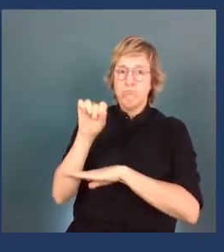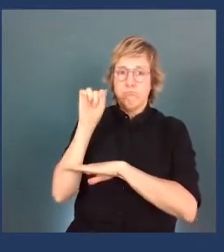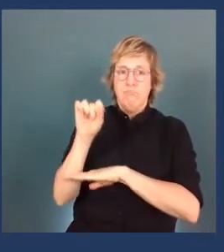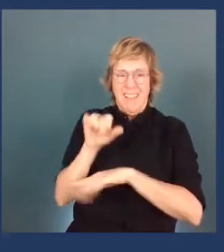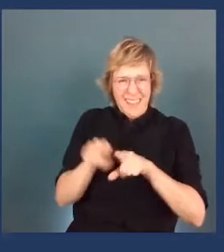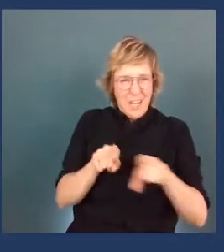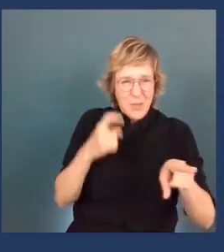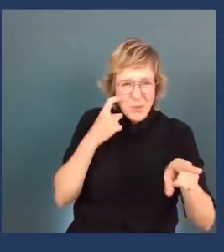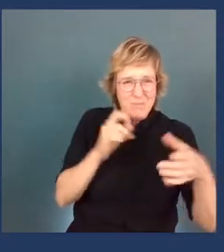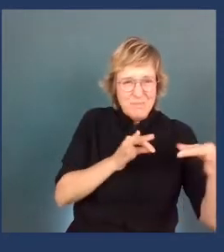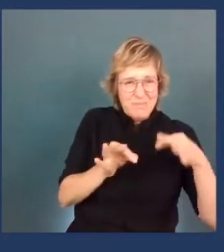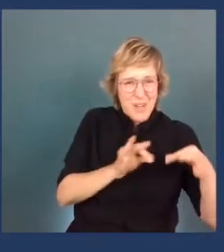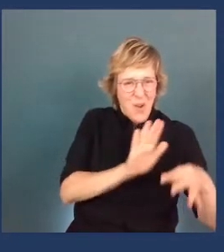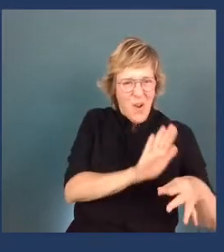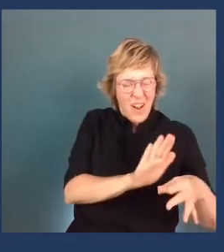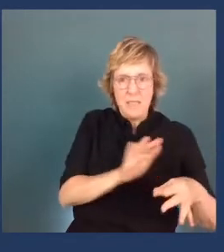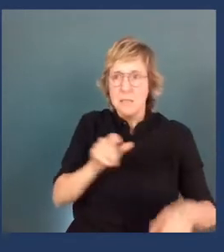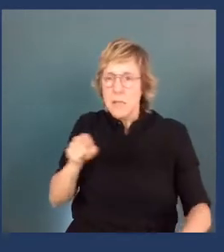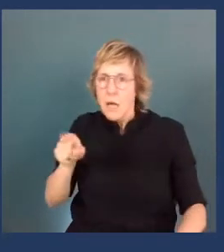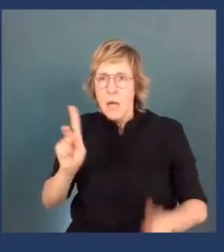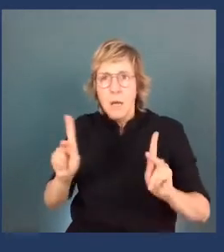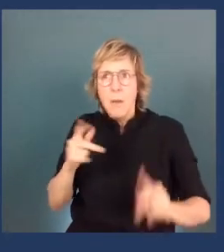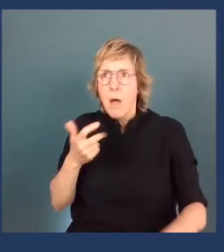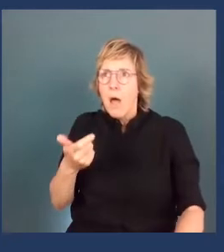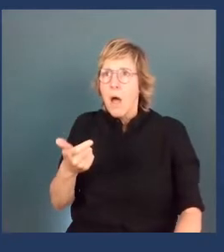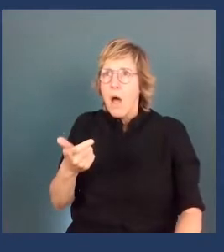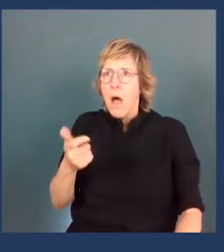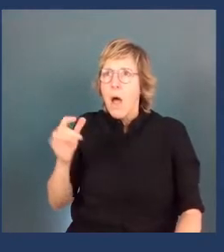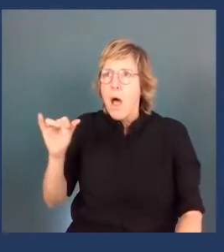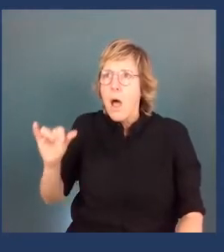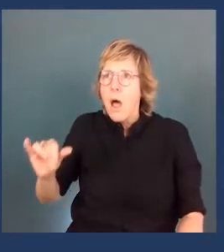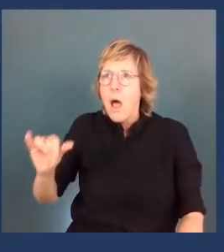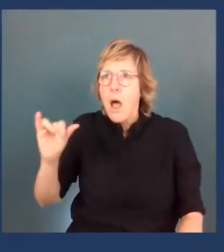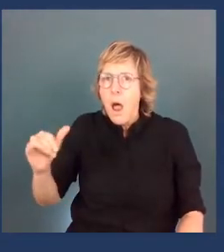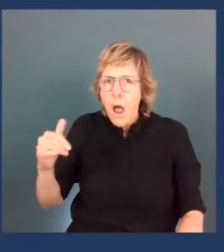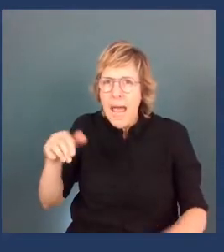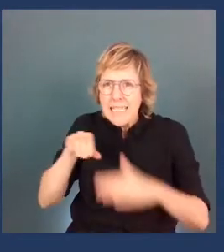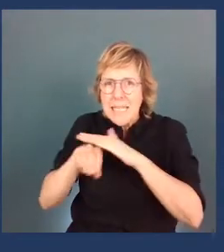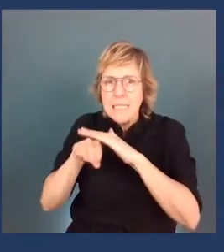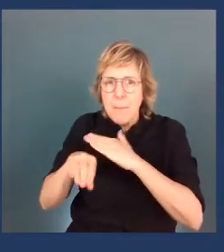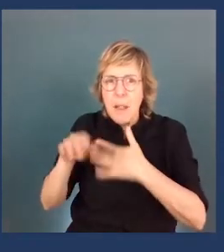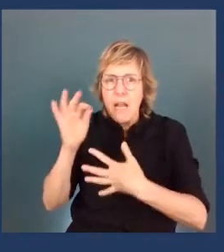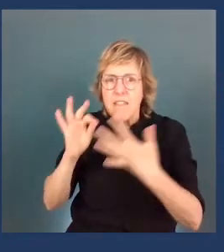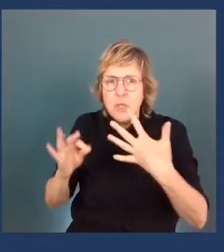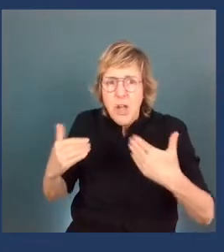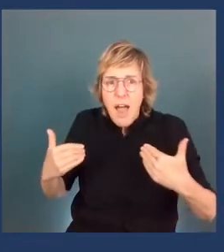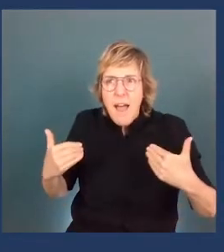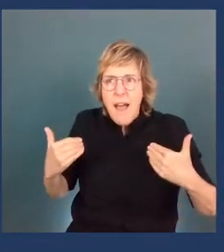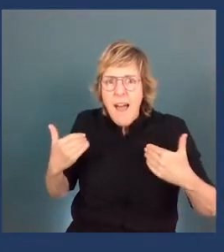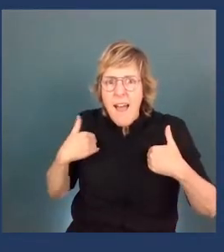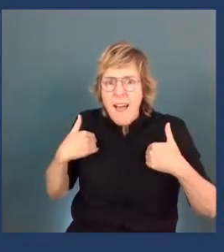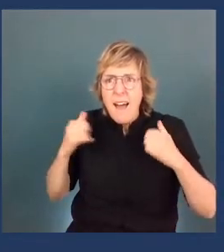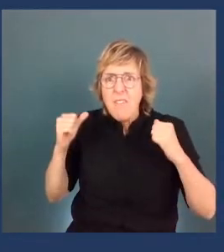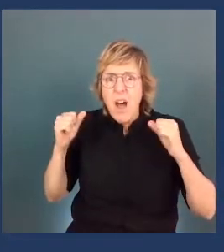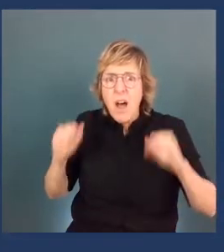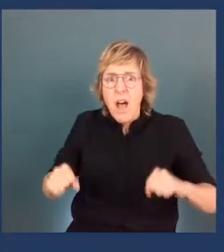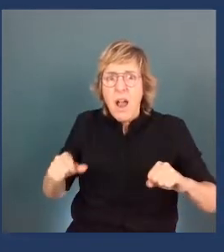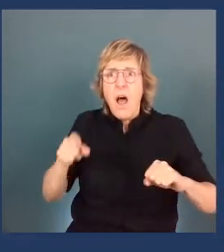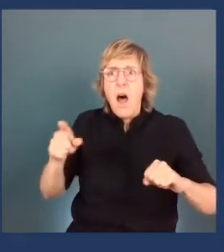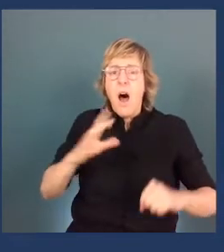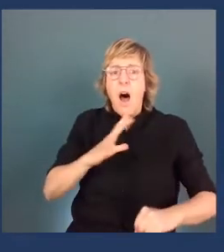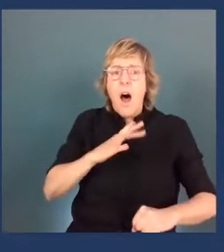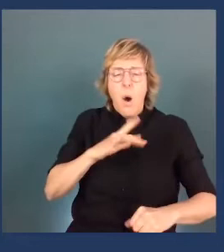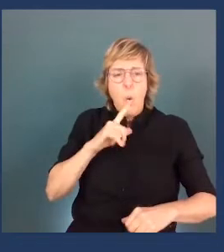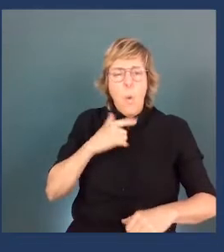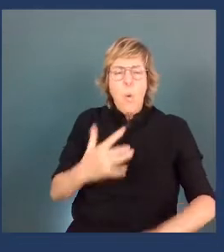were blown away and didn't realize that all of these accessibility features were even available. And